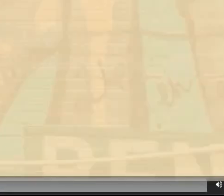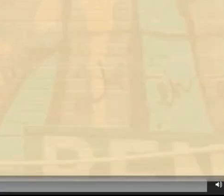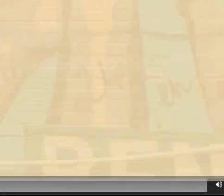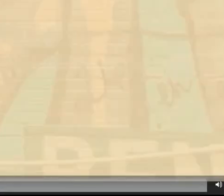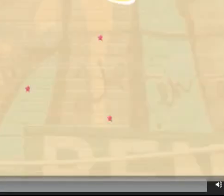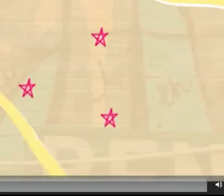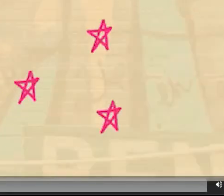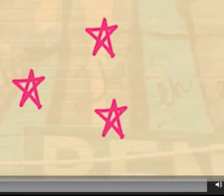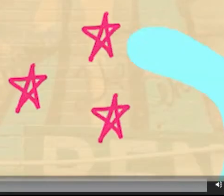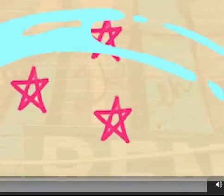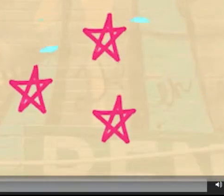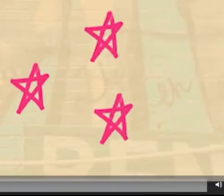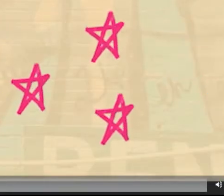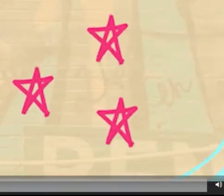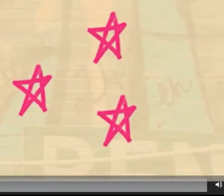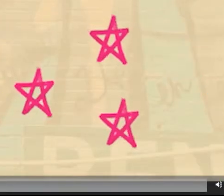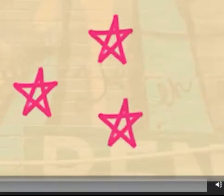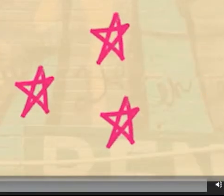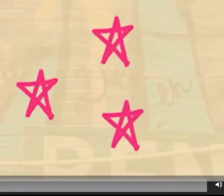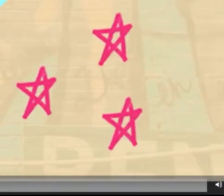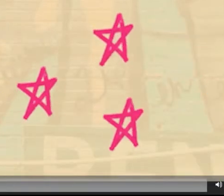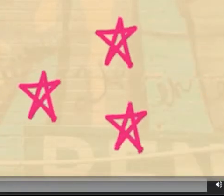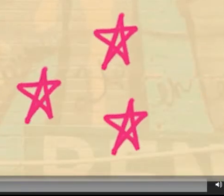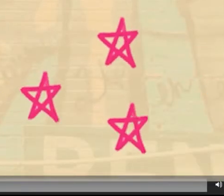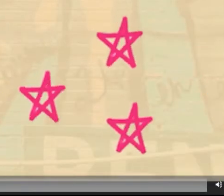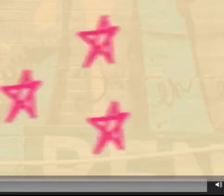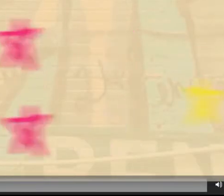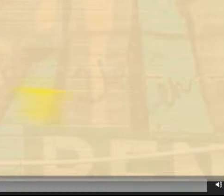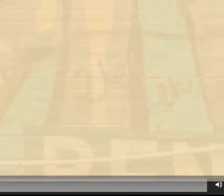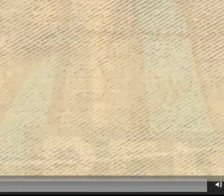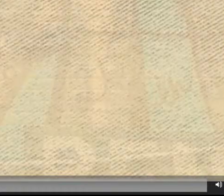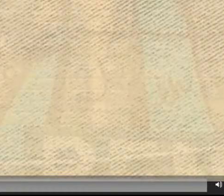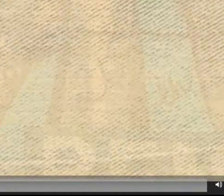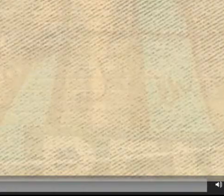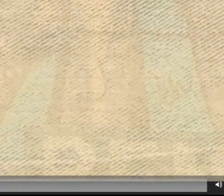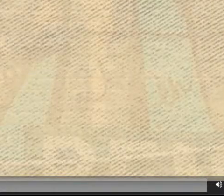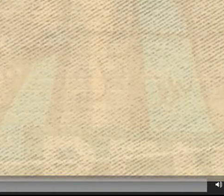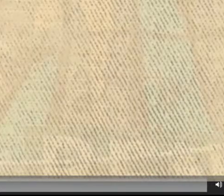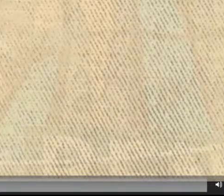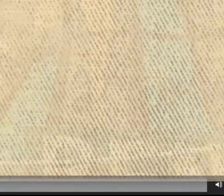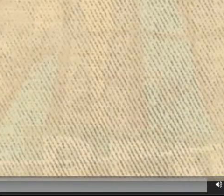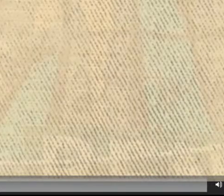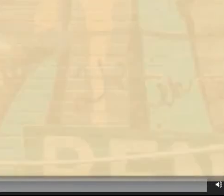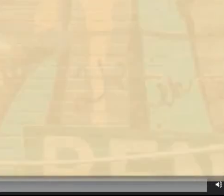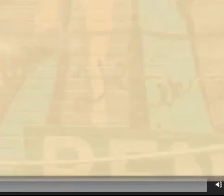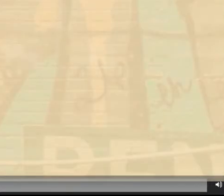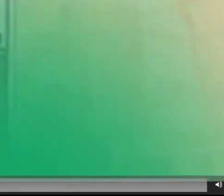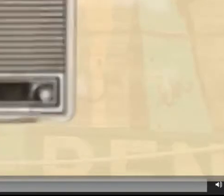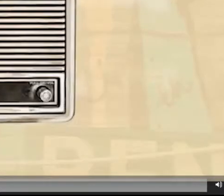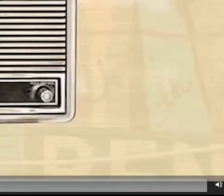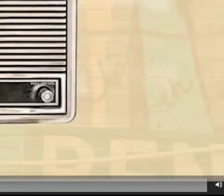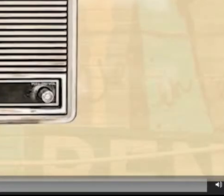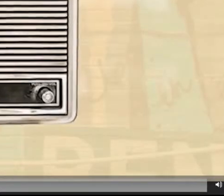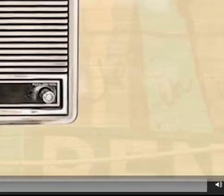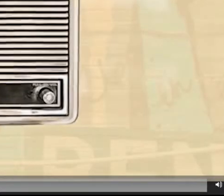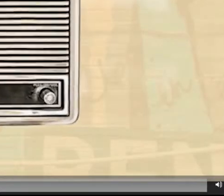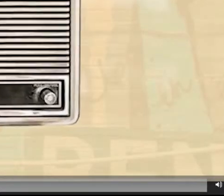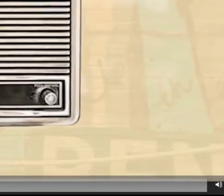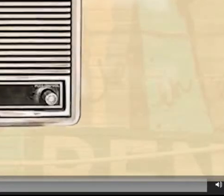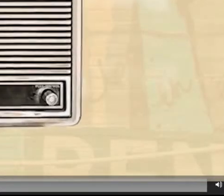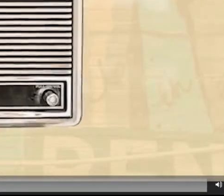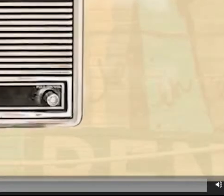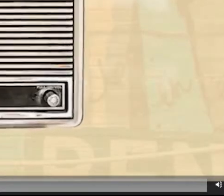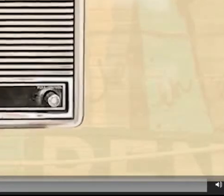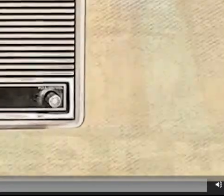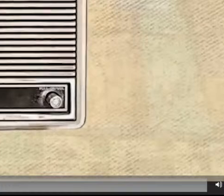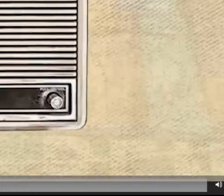If you're watching this, that must mean that you're ready to start the process of applying for DC-based unemployment benefits. This short video will give you